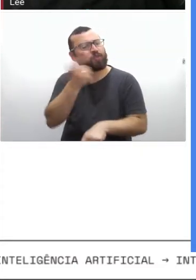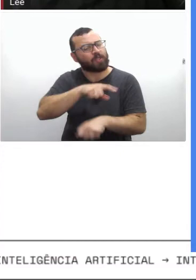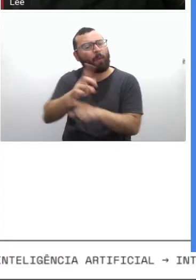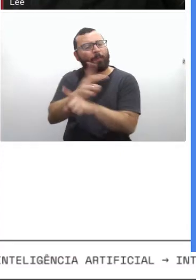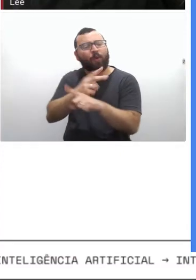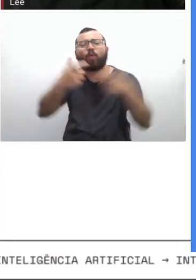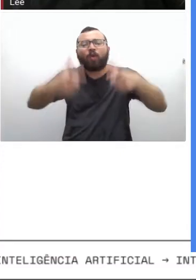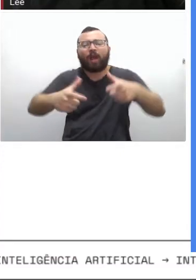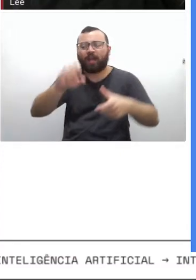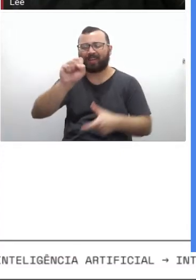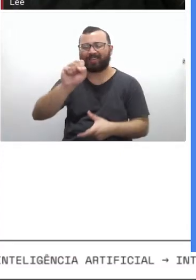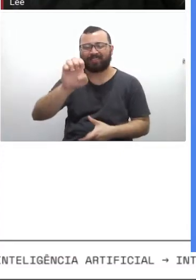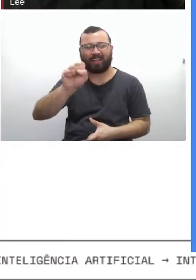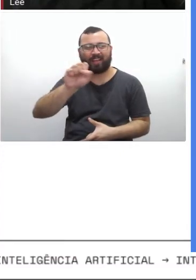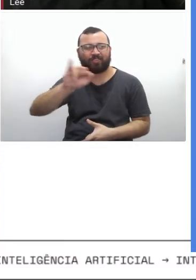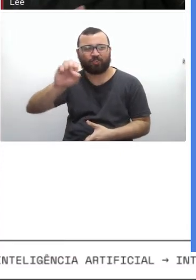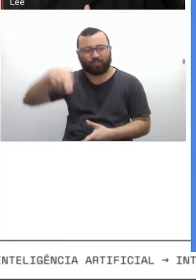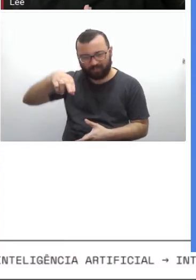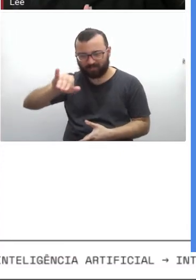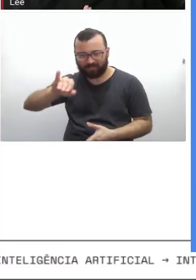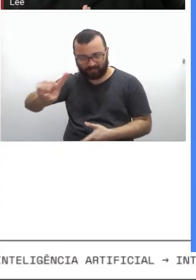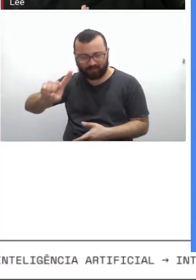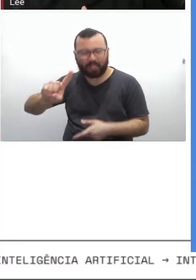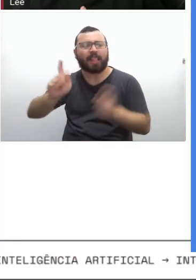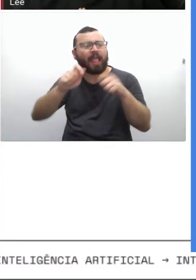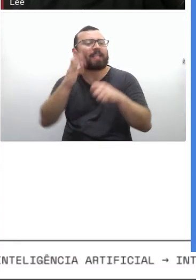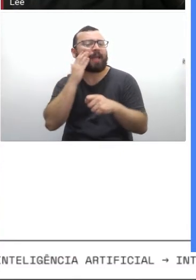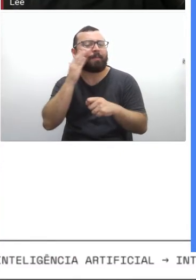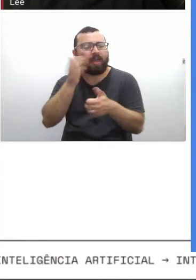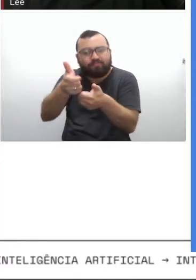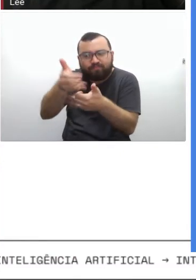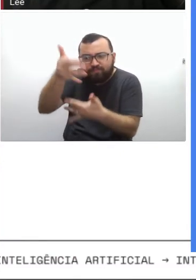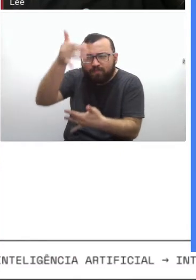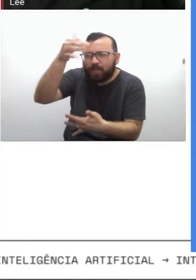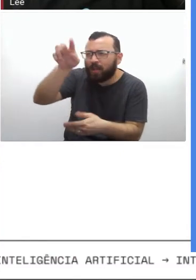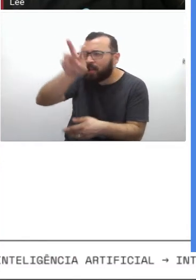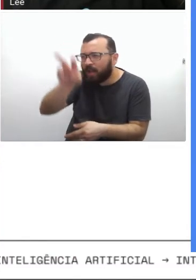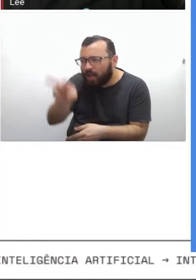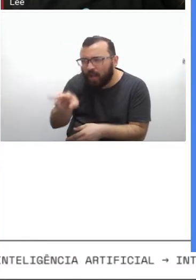ID in order to find back the transcript to figure out what went wrong.